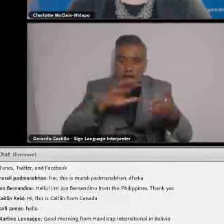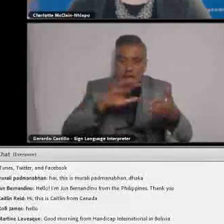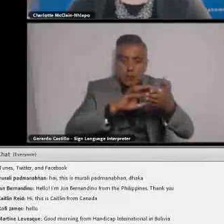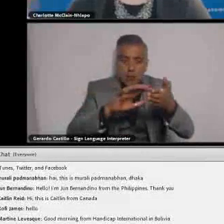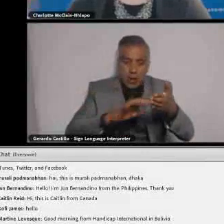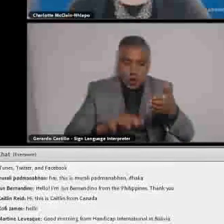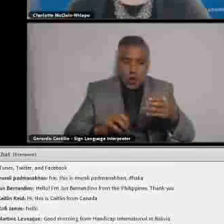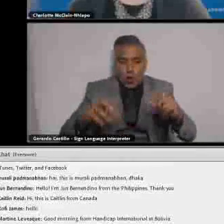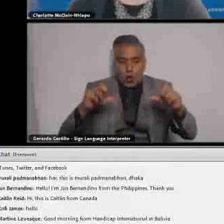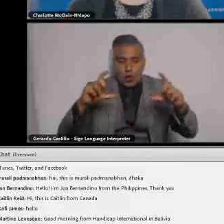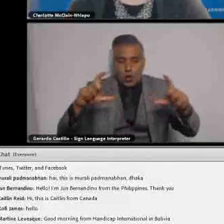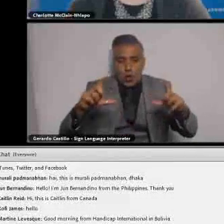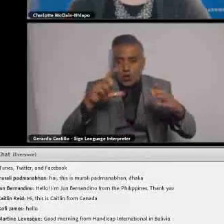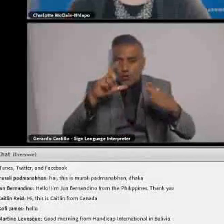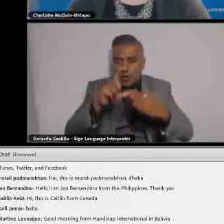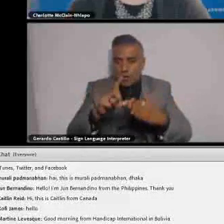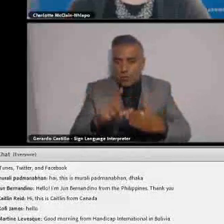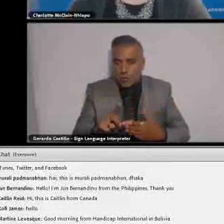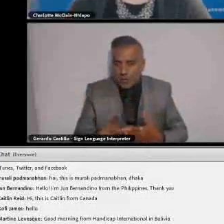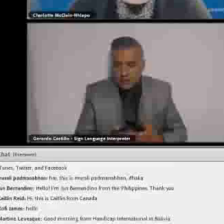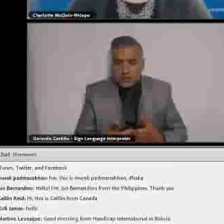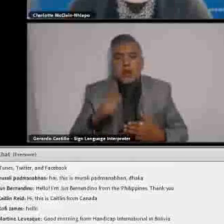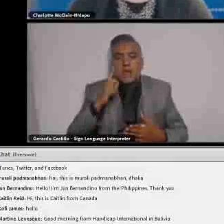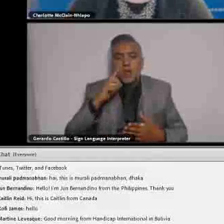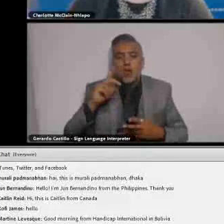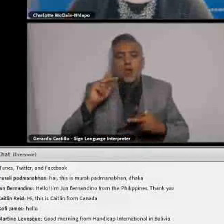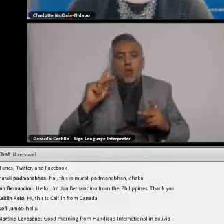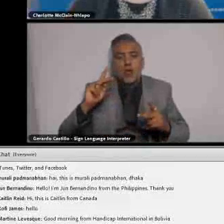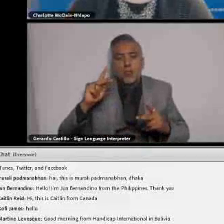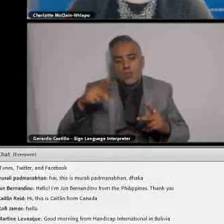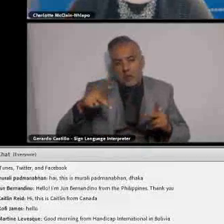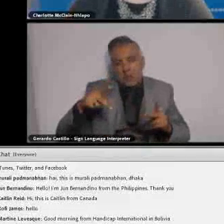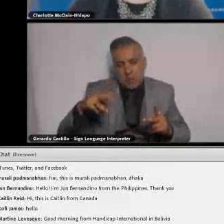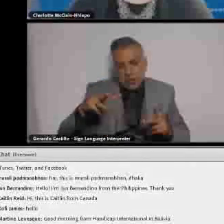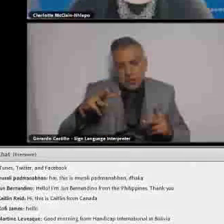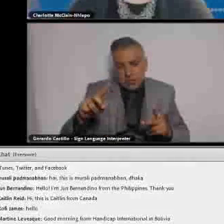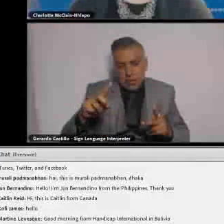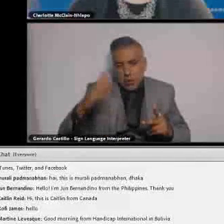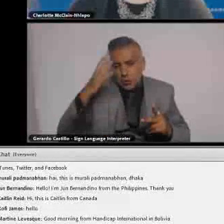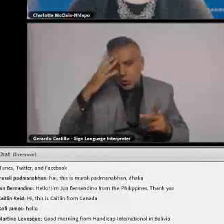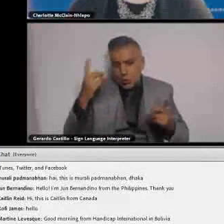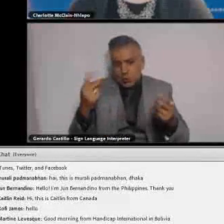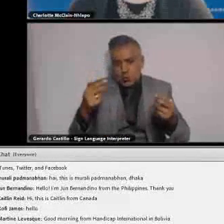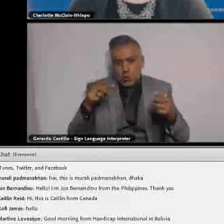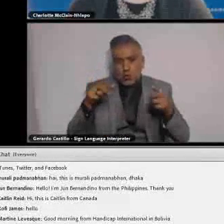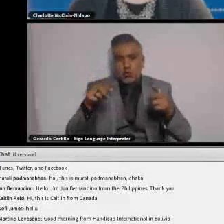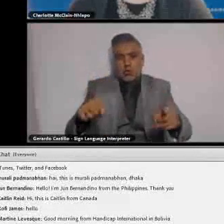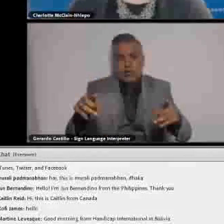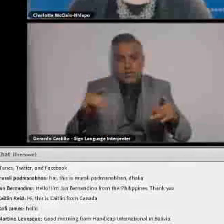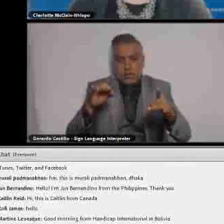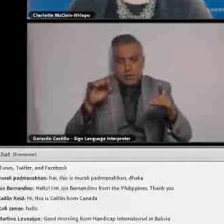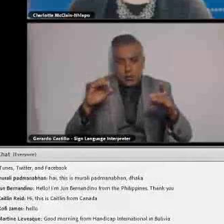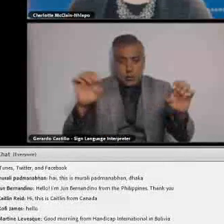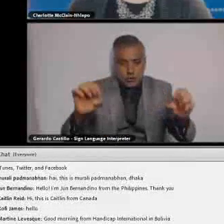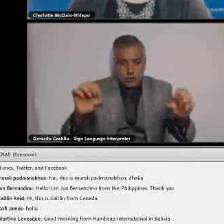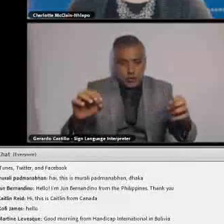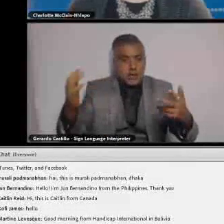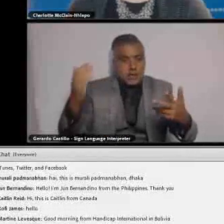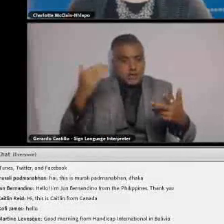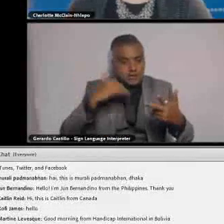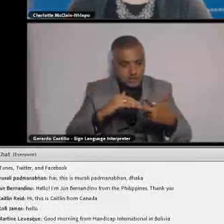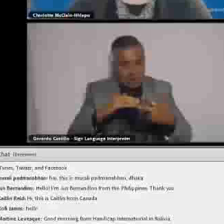with visual disabilities to know what to do in an emergency. On the preparedness side, persons